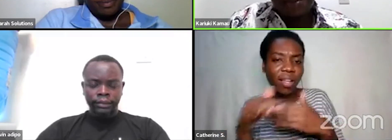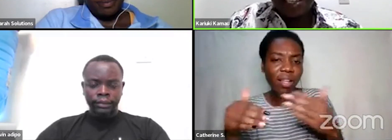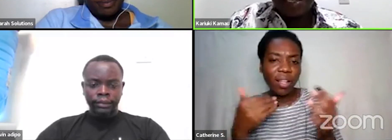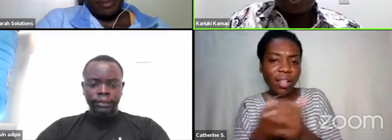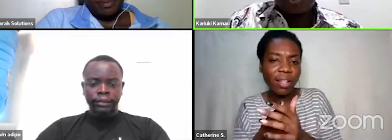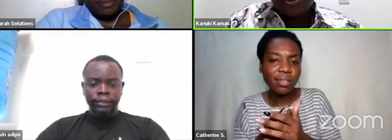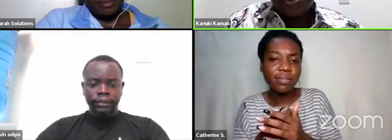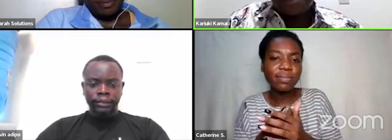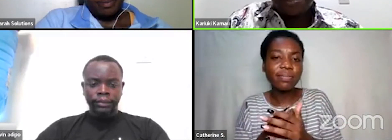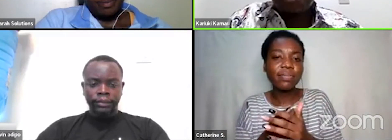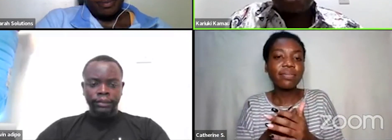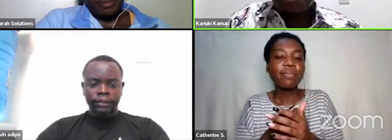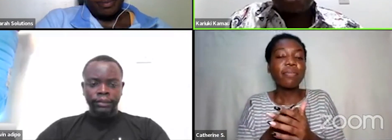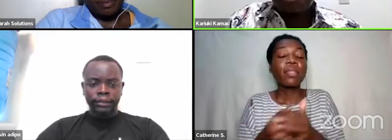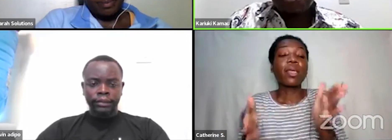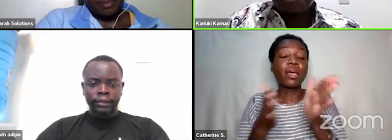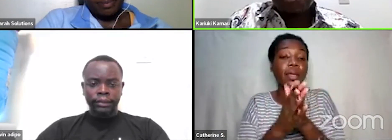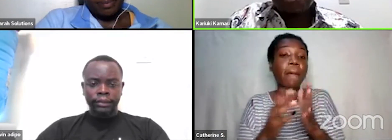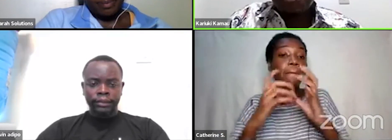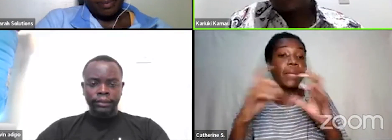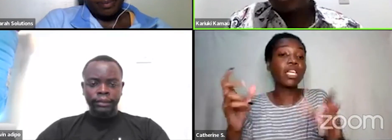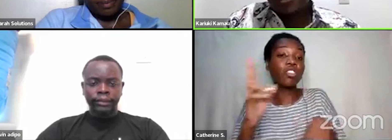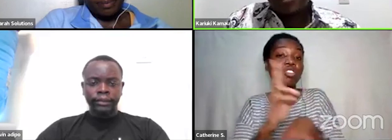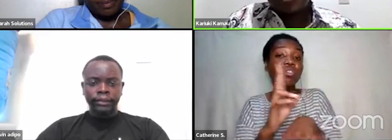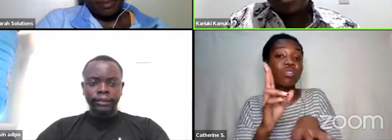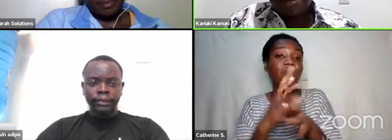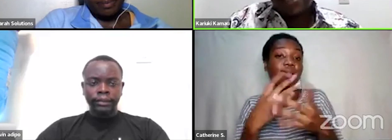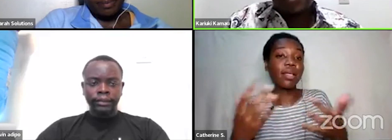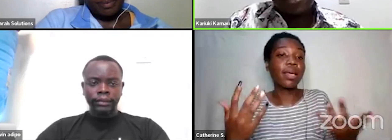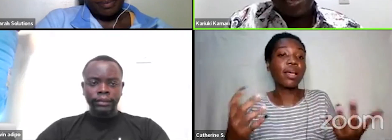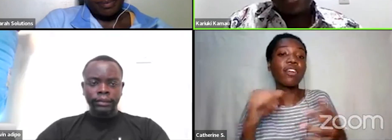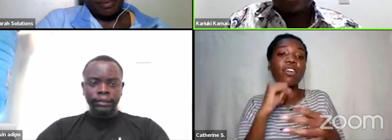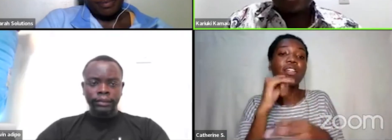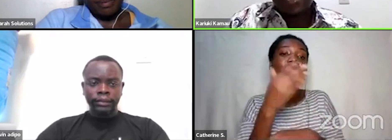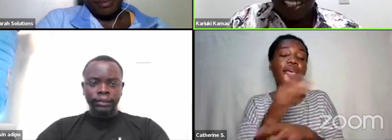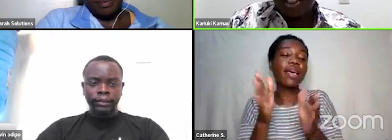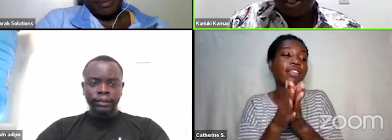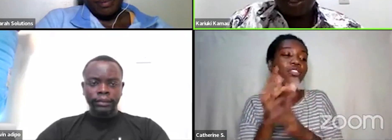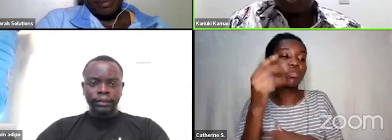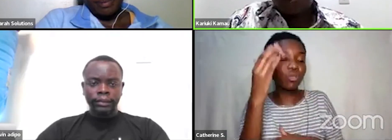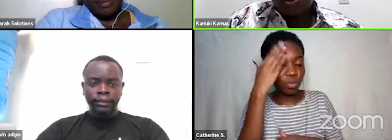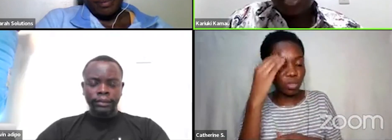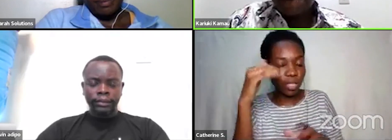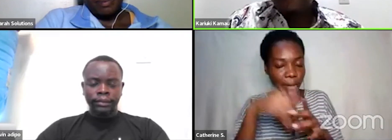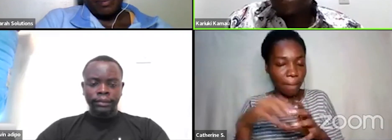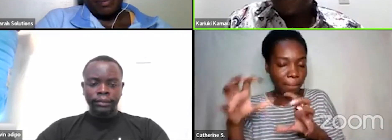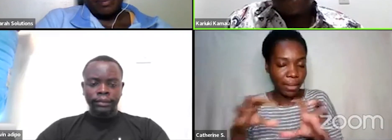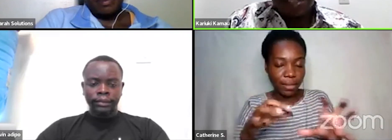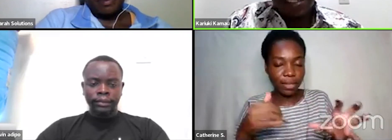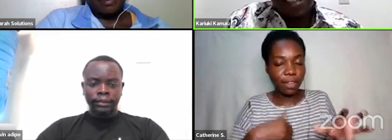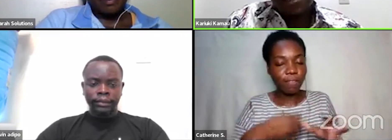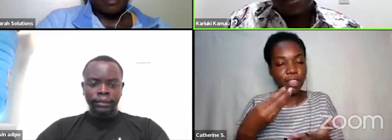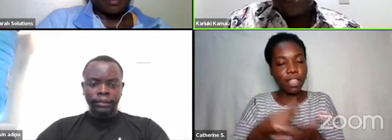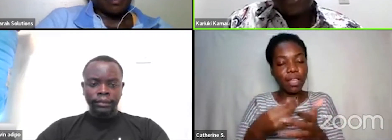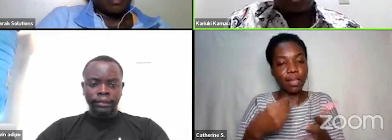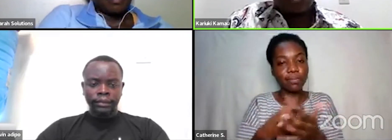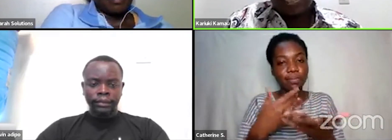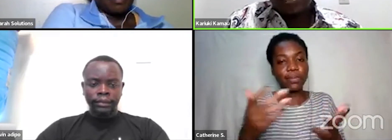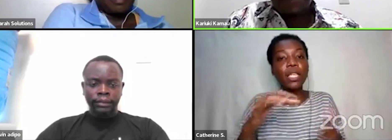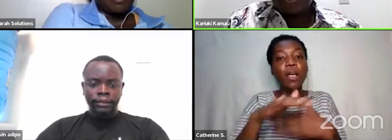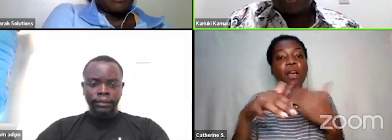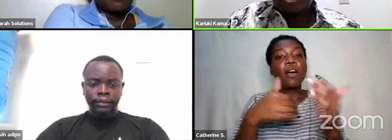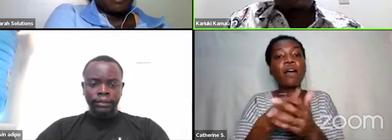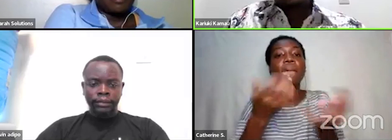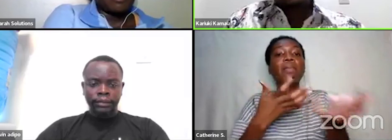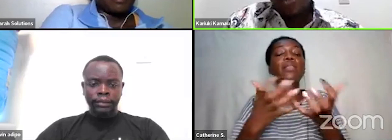they are empty. So when the biggest spender is not there, you realize in the market there is a cash crunch. So what happens? Every business is affected. So